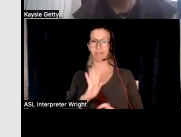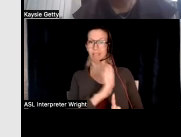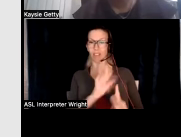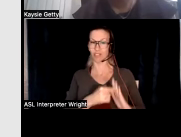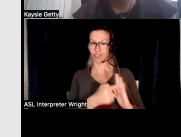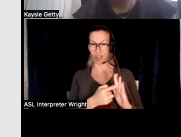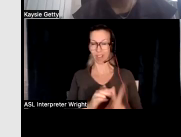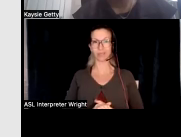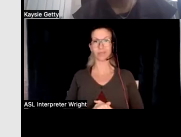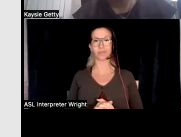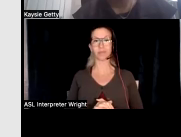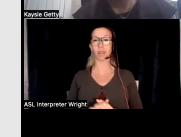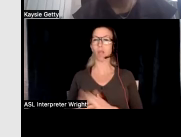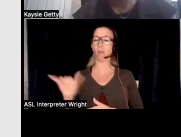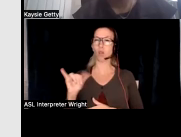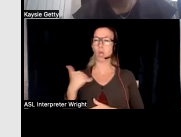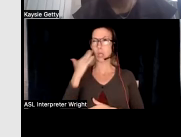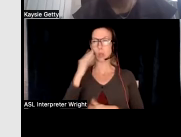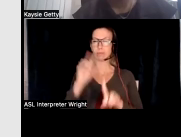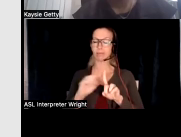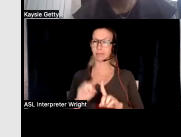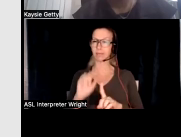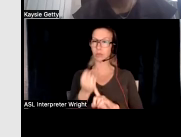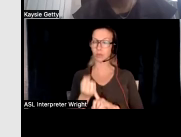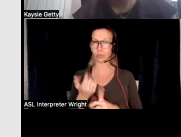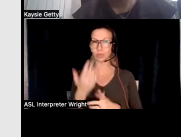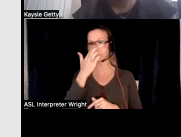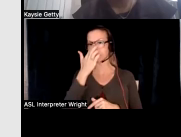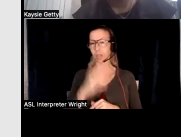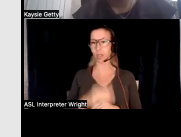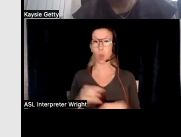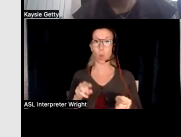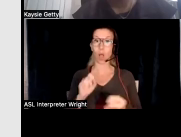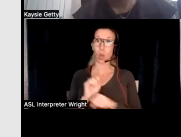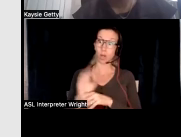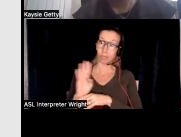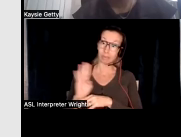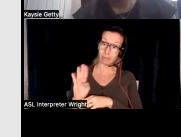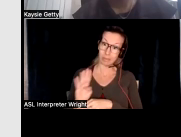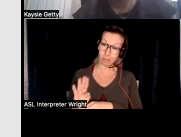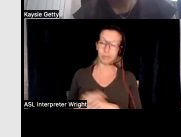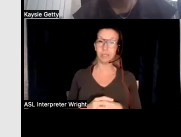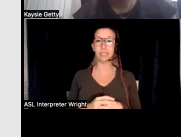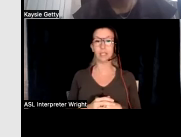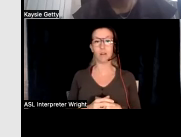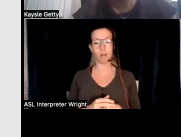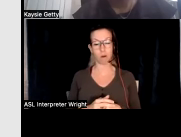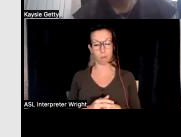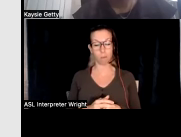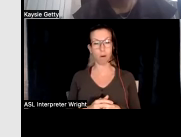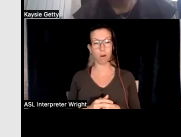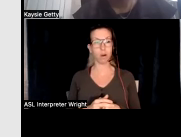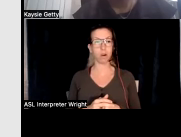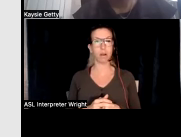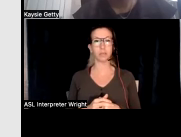But I also know that within certain contexts and you know, as the work gets busier and busier, you